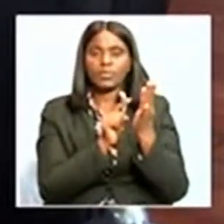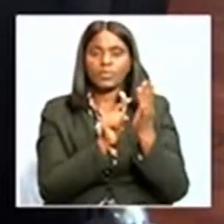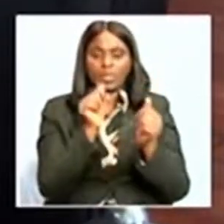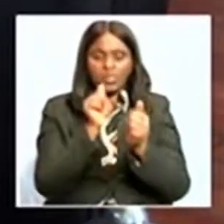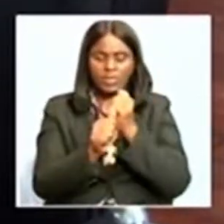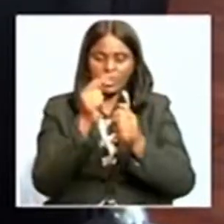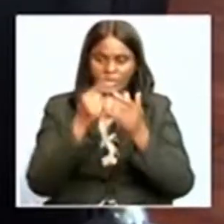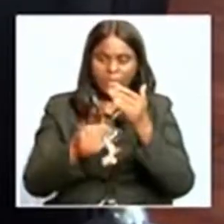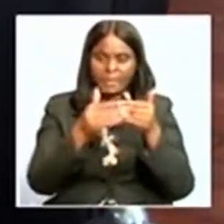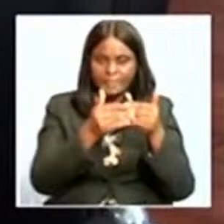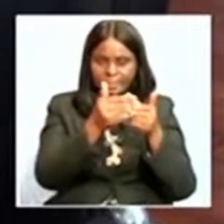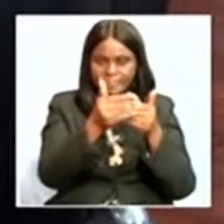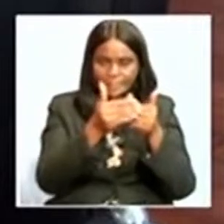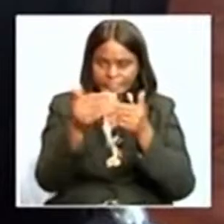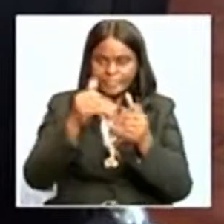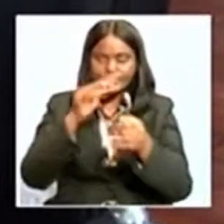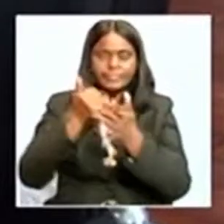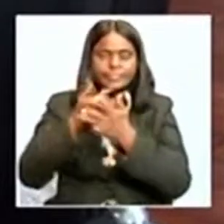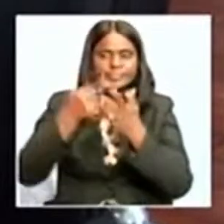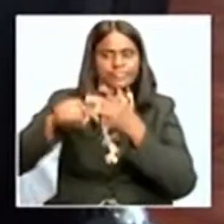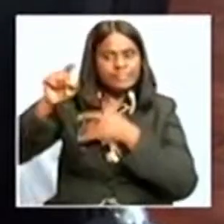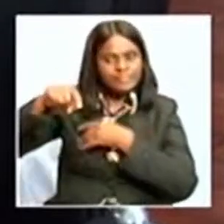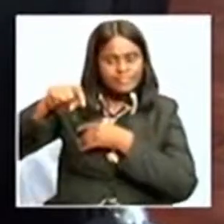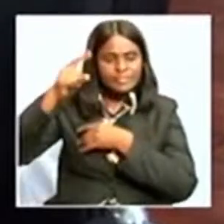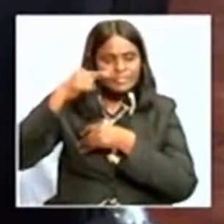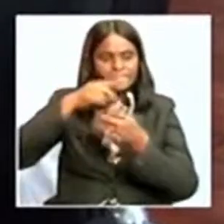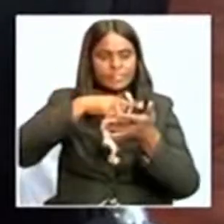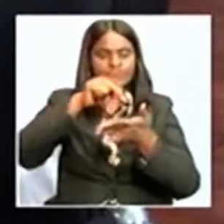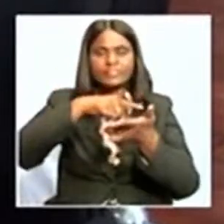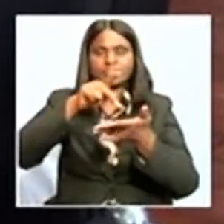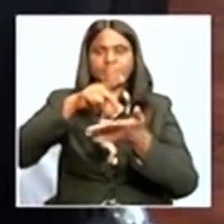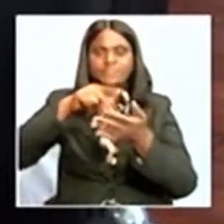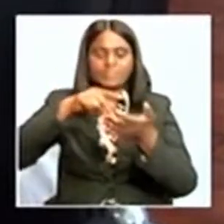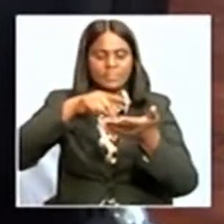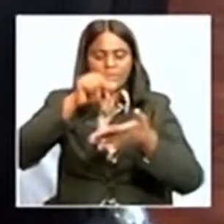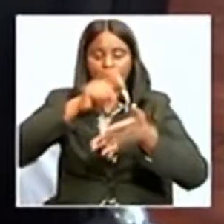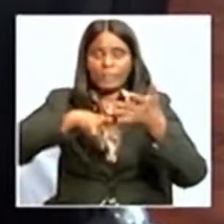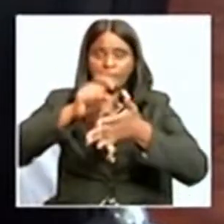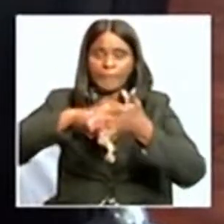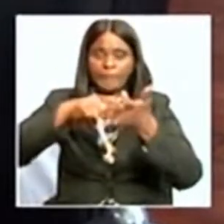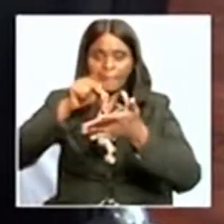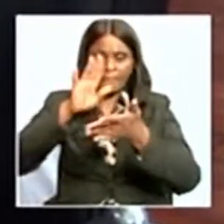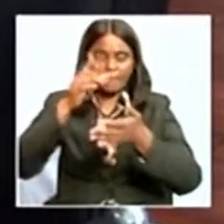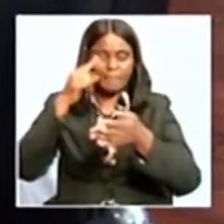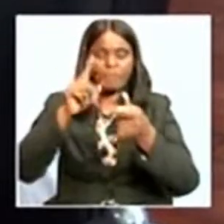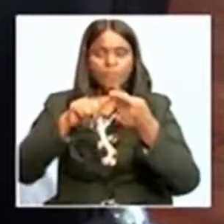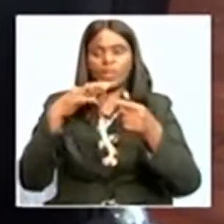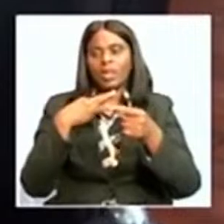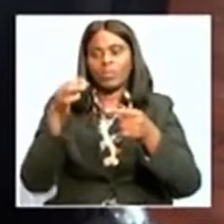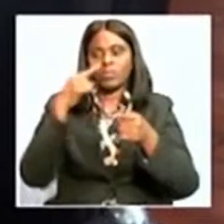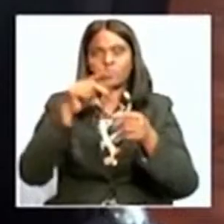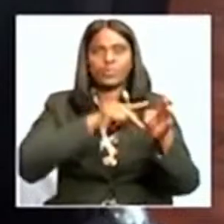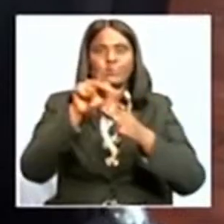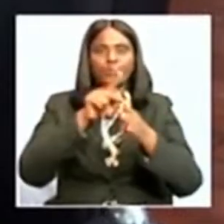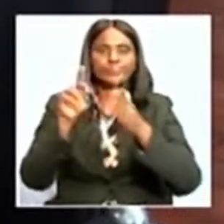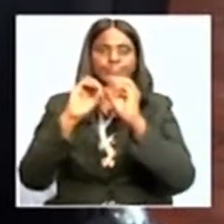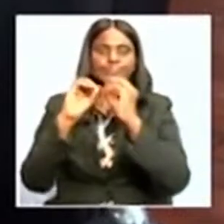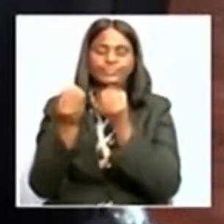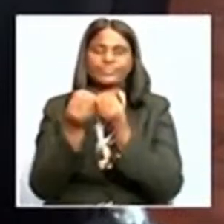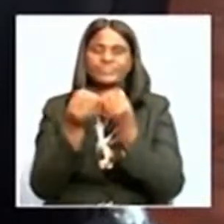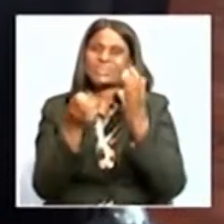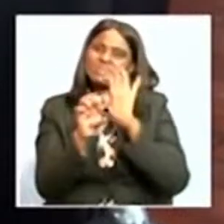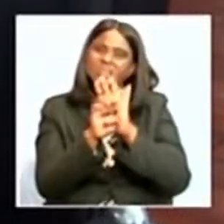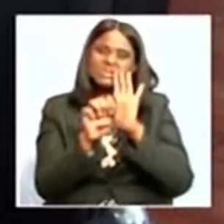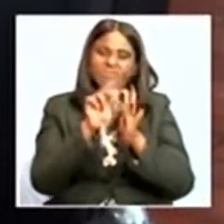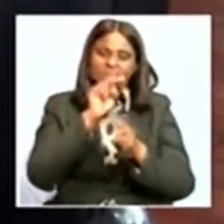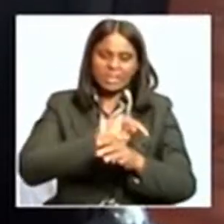which extends the requirements of a taxpayer identification number to apply to professional bodies such as